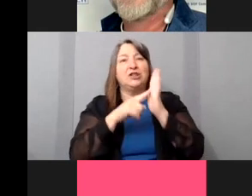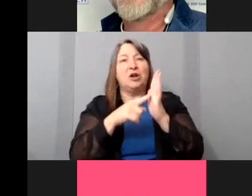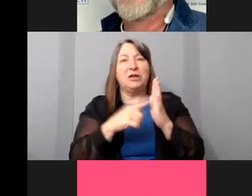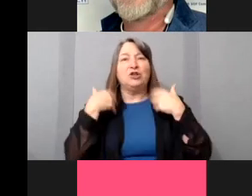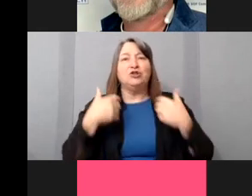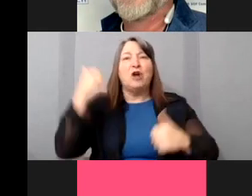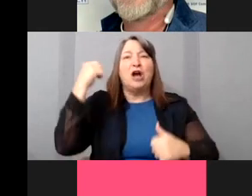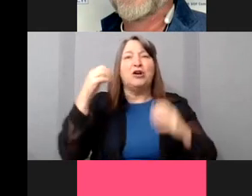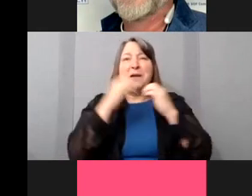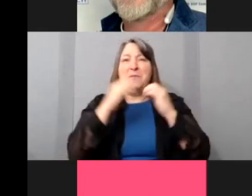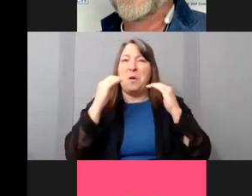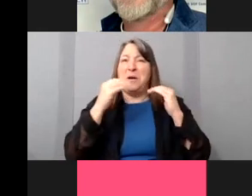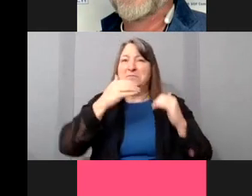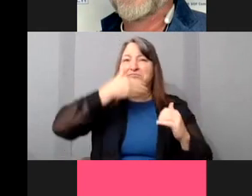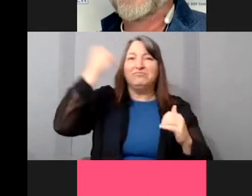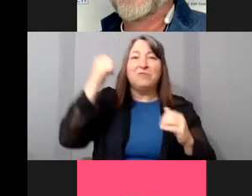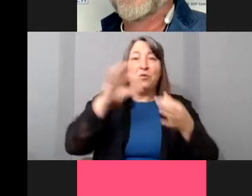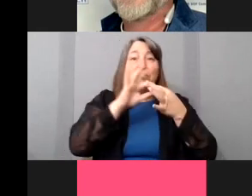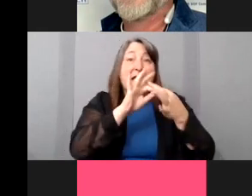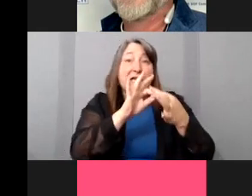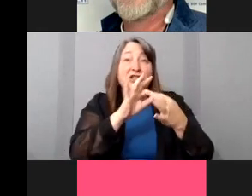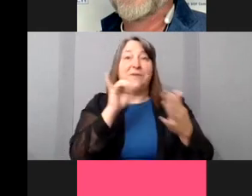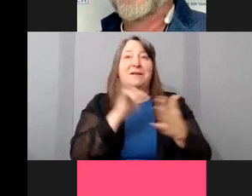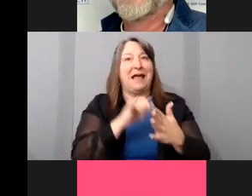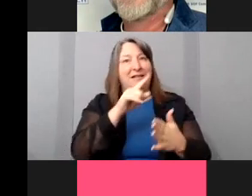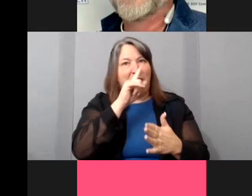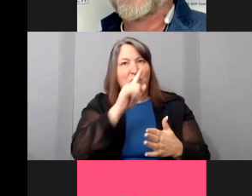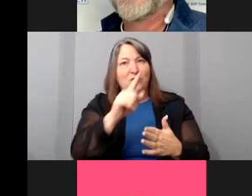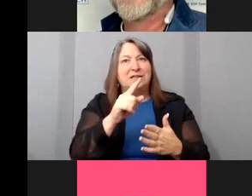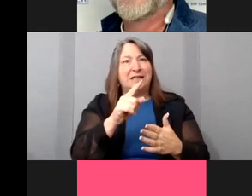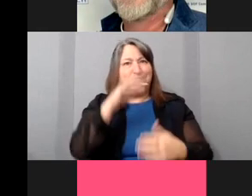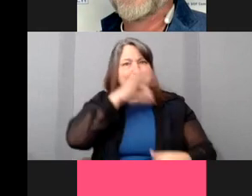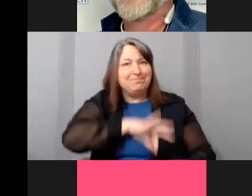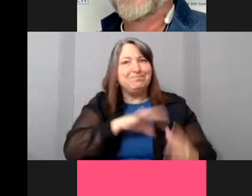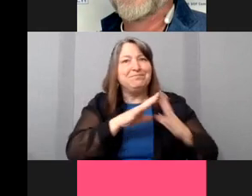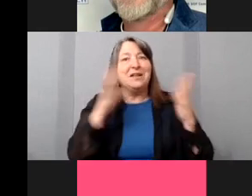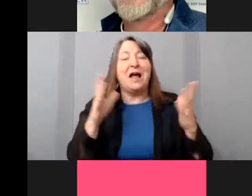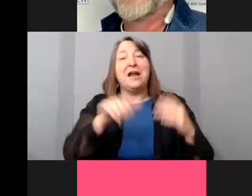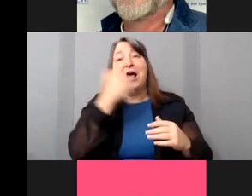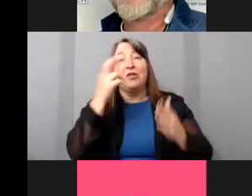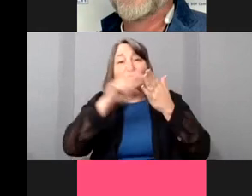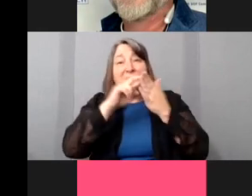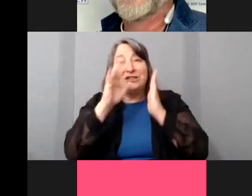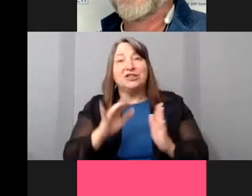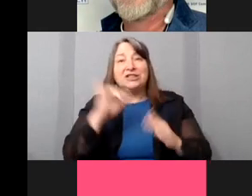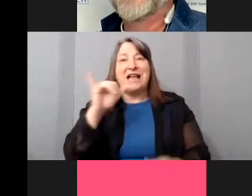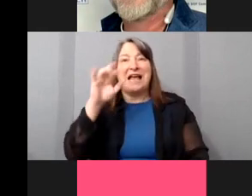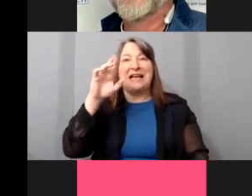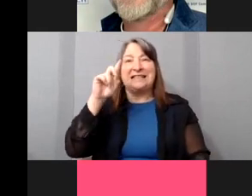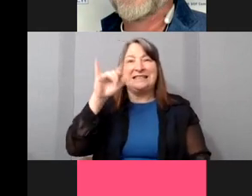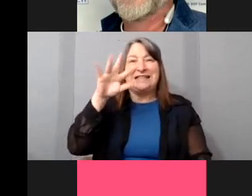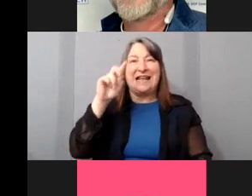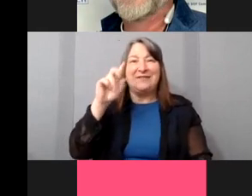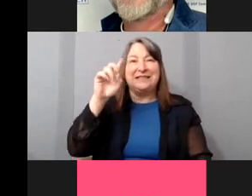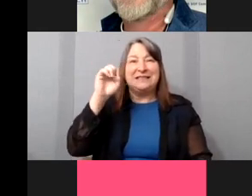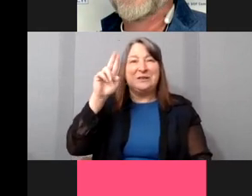quality relationship that they were getting a lot out of. Other researchers like David Dubois have found similar correlations